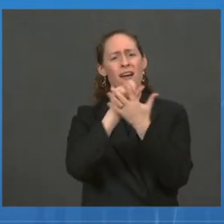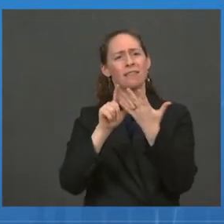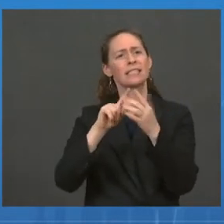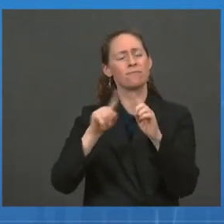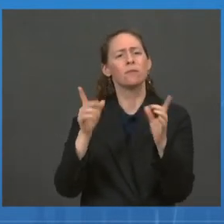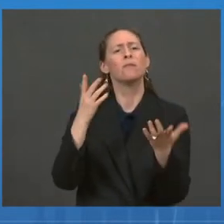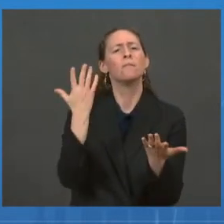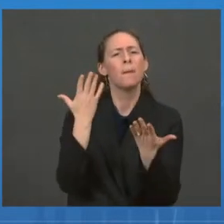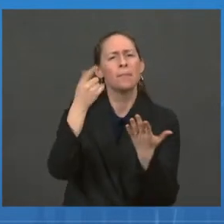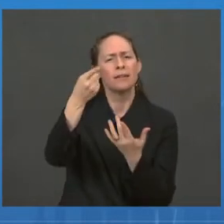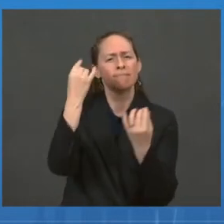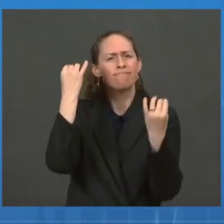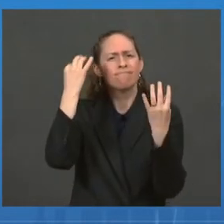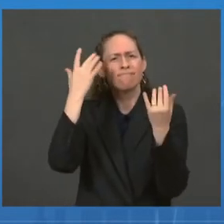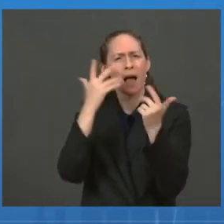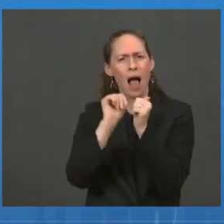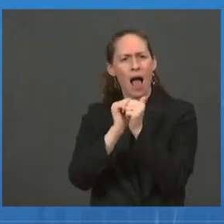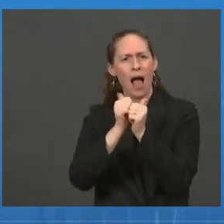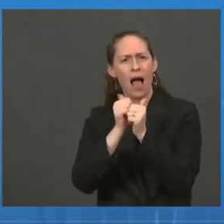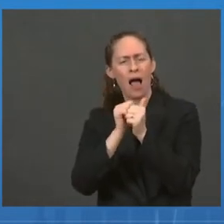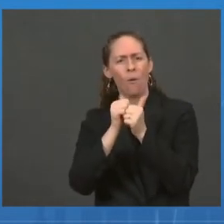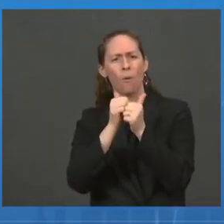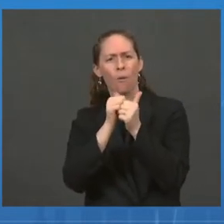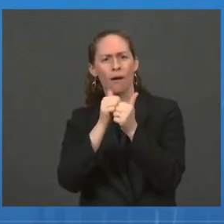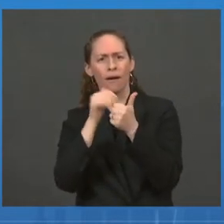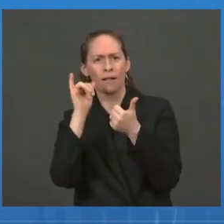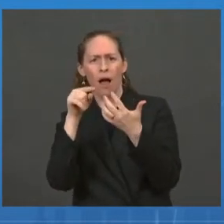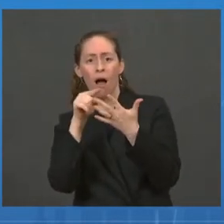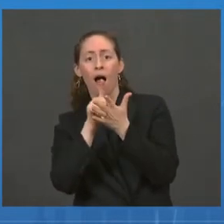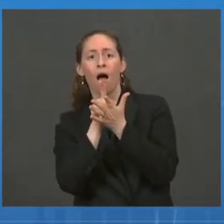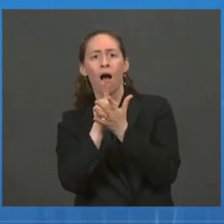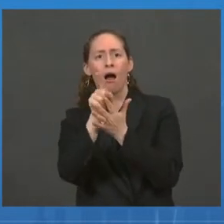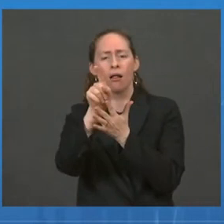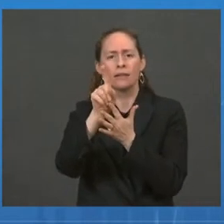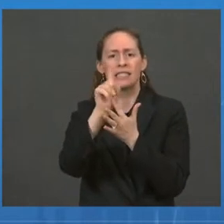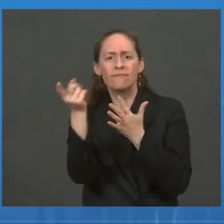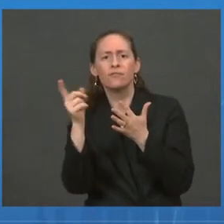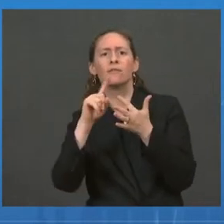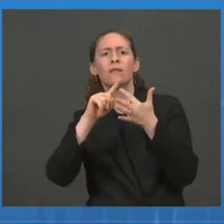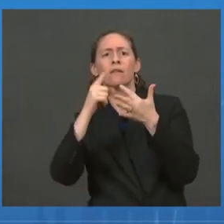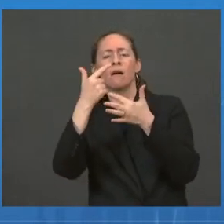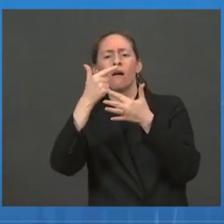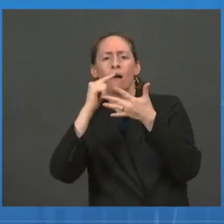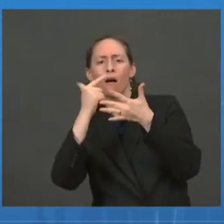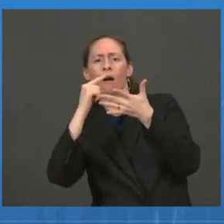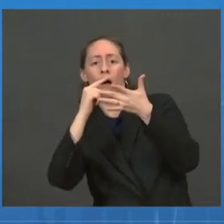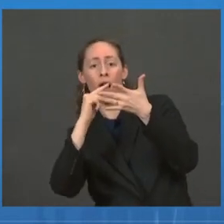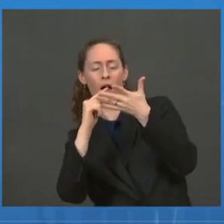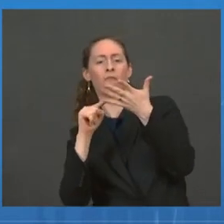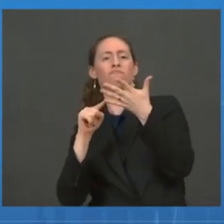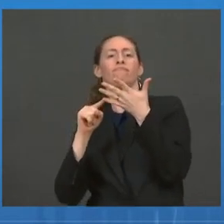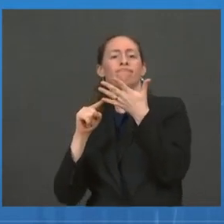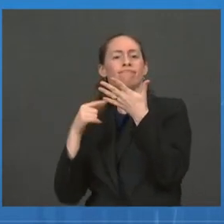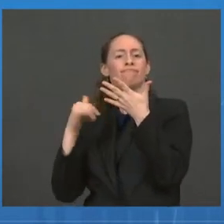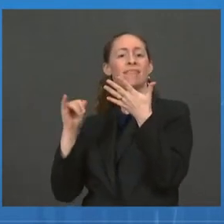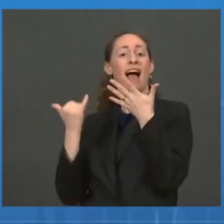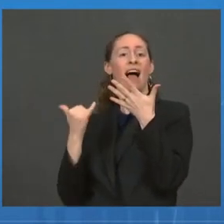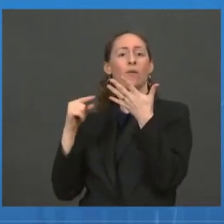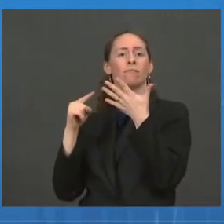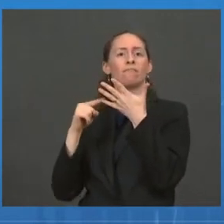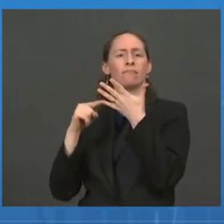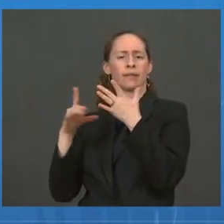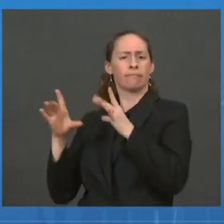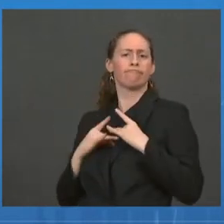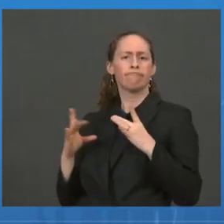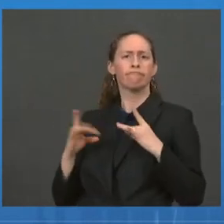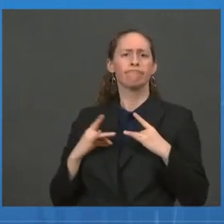there this mutational profile is very different from other variants of interest and concern and although